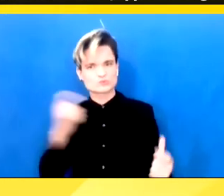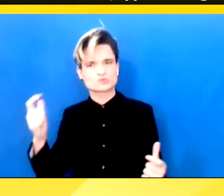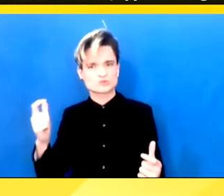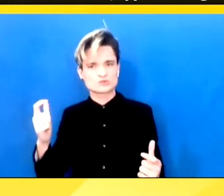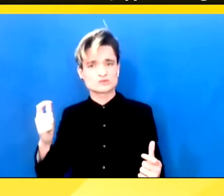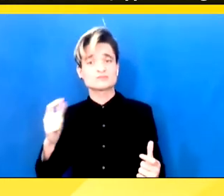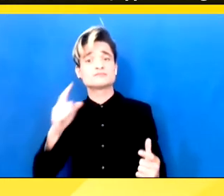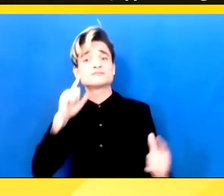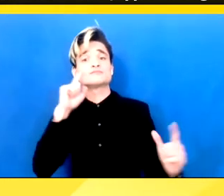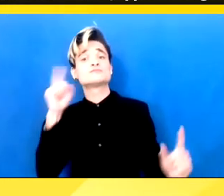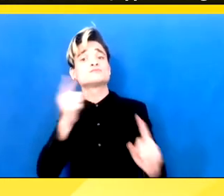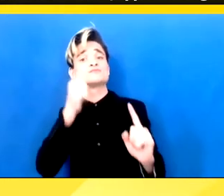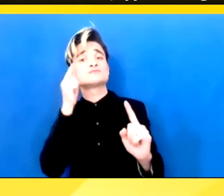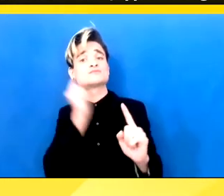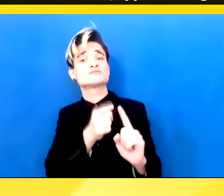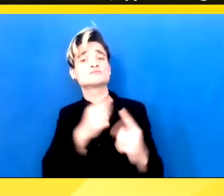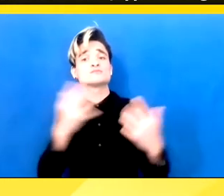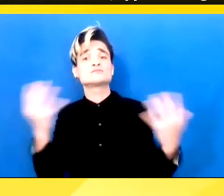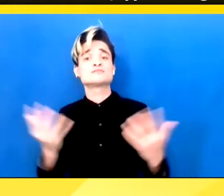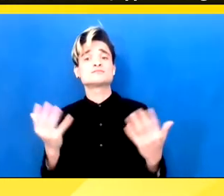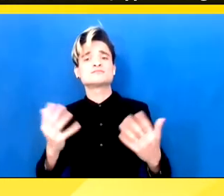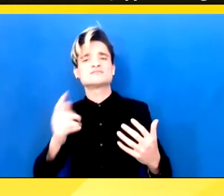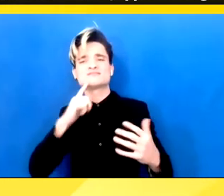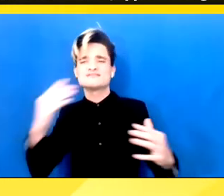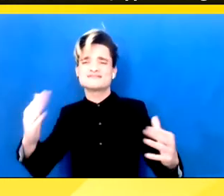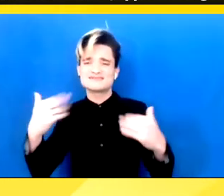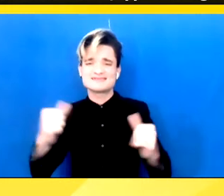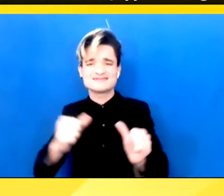this broadcast out, but also to